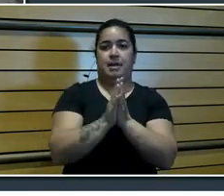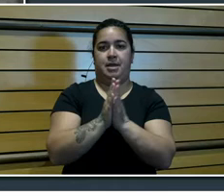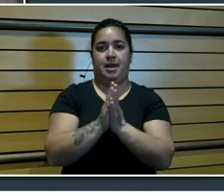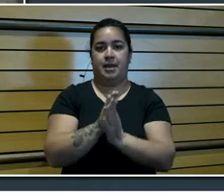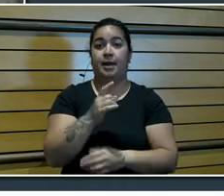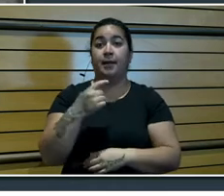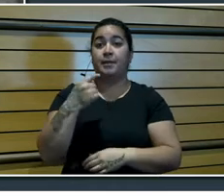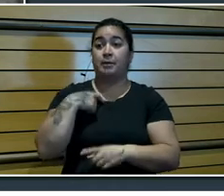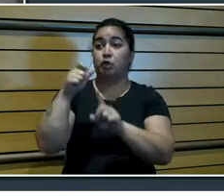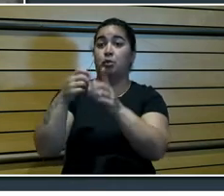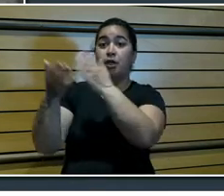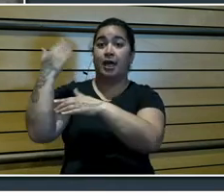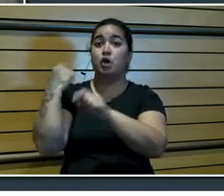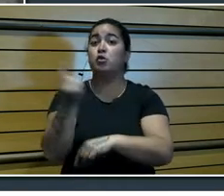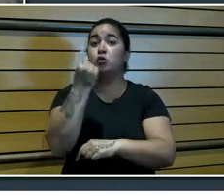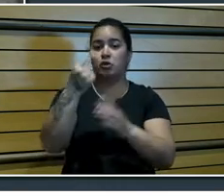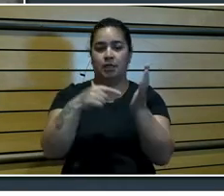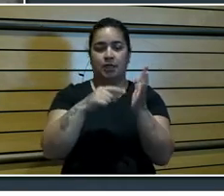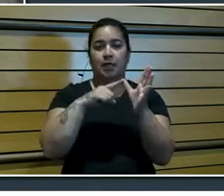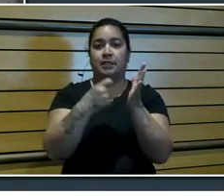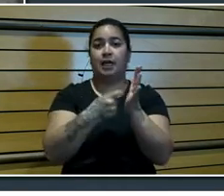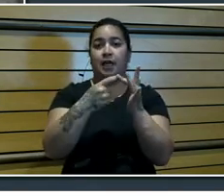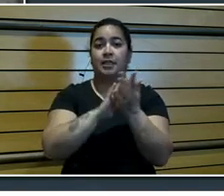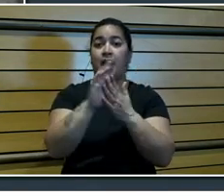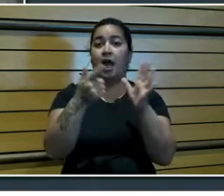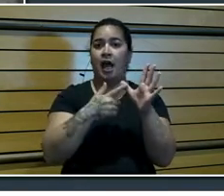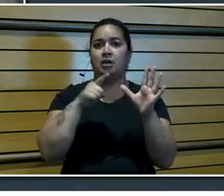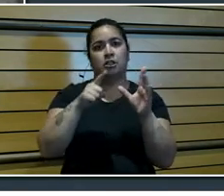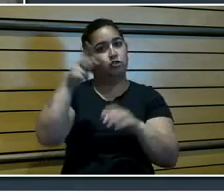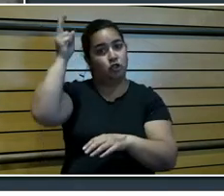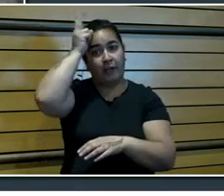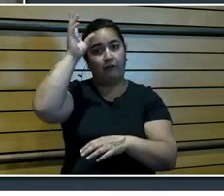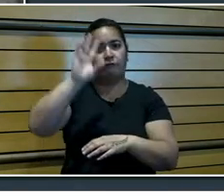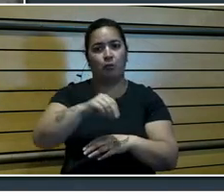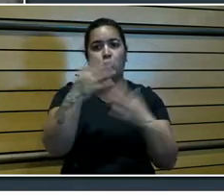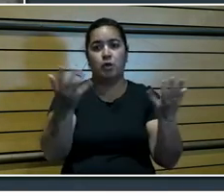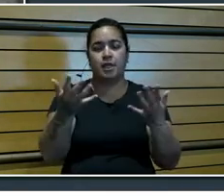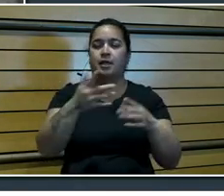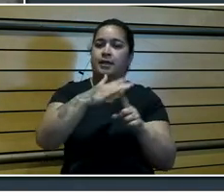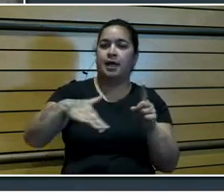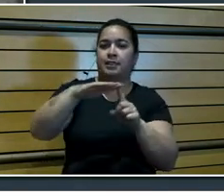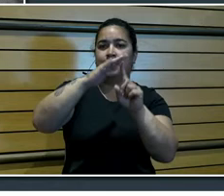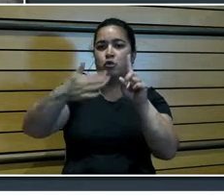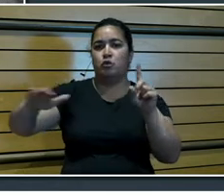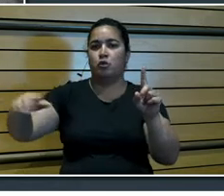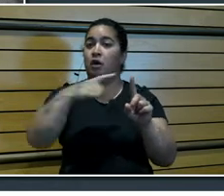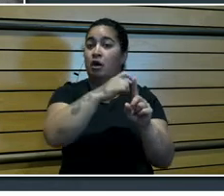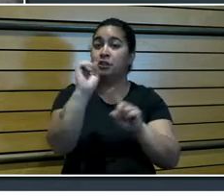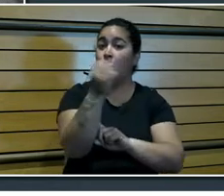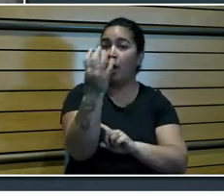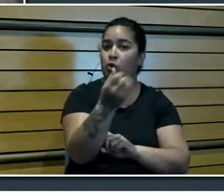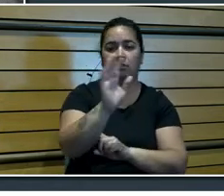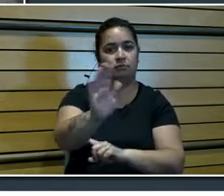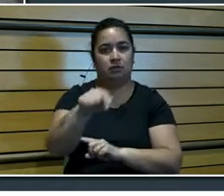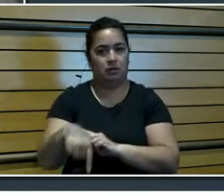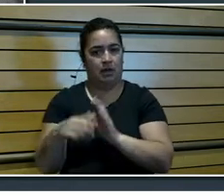descendant of Tāriha Te Moananui, a paramount chief of Ngāti Kaungunu ki Ahuriri, at the time of the arrival of Donald MacLean and the